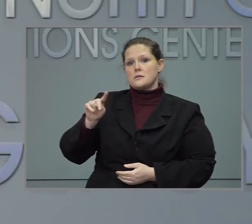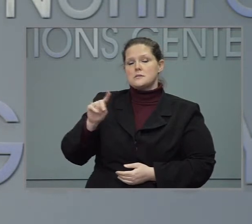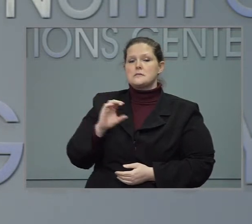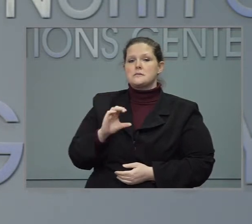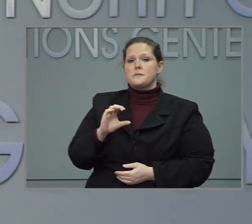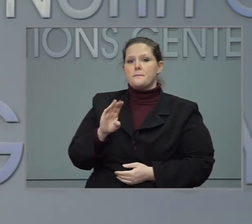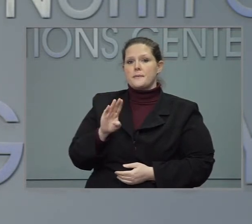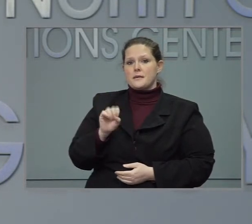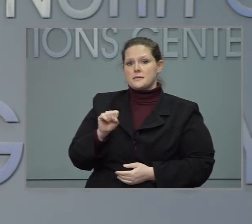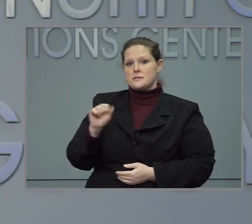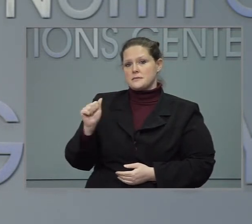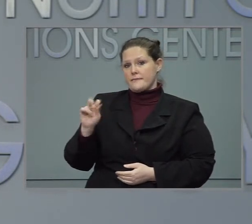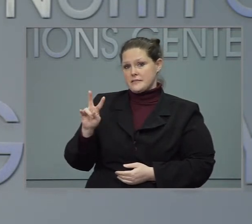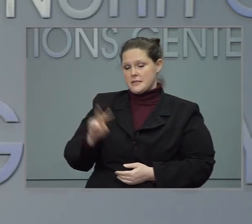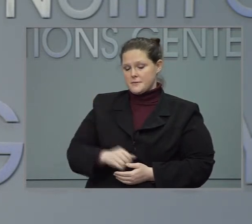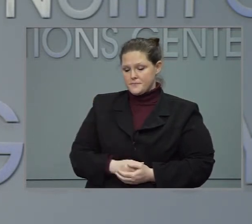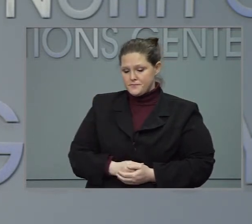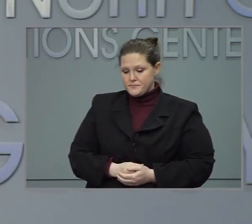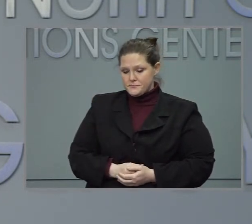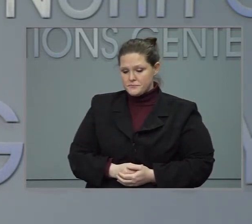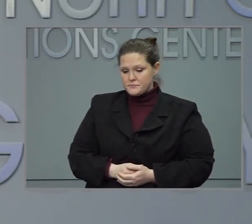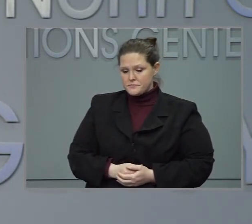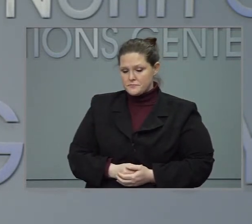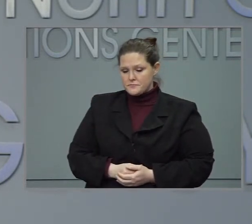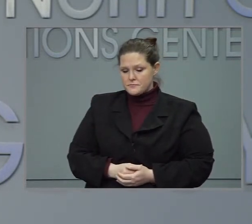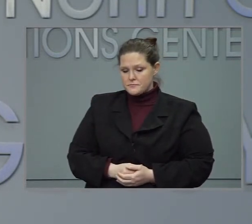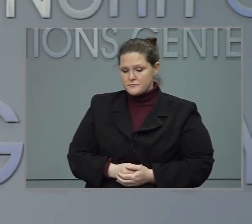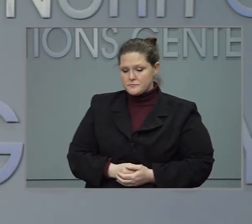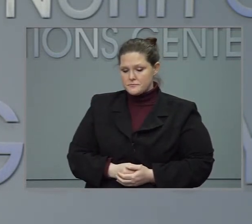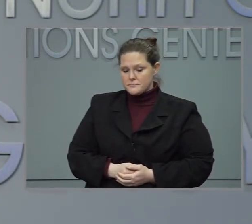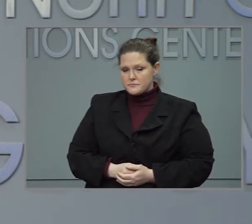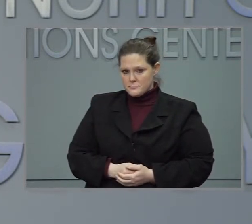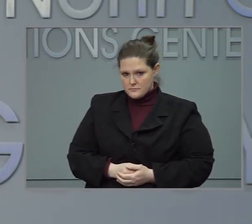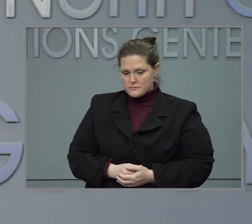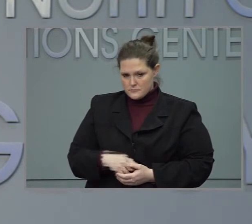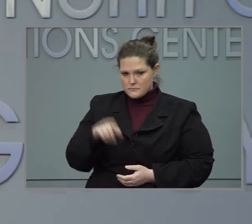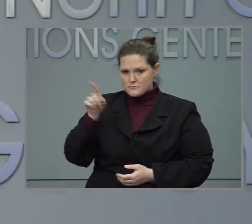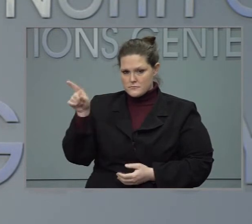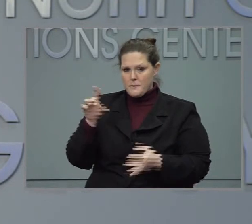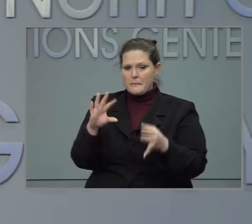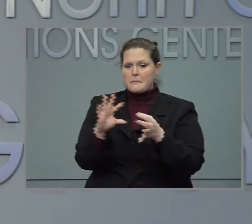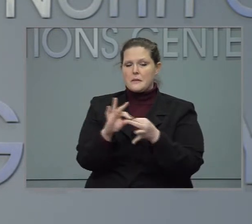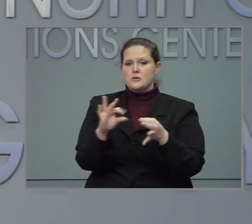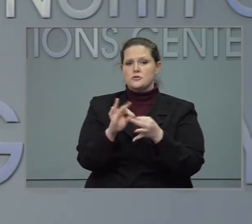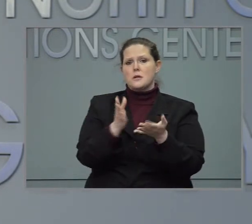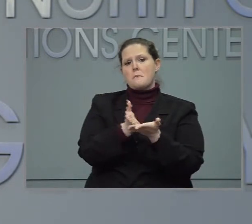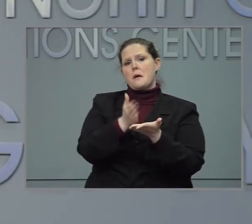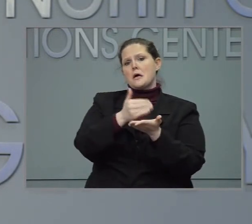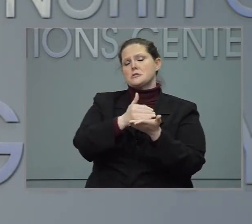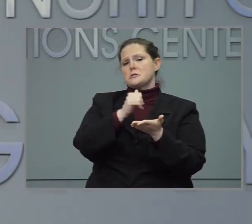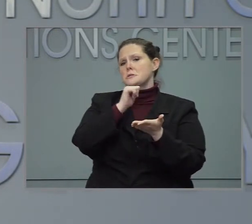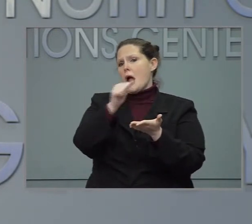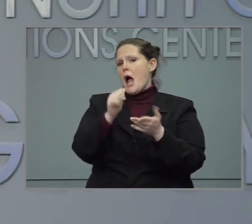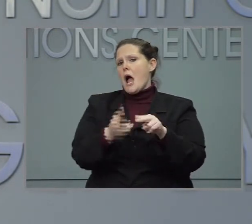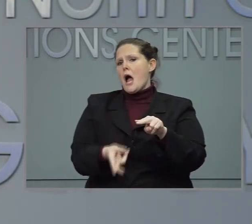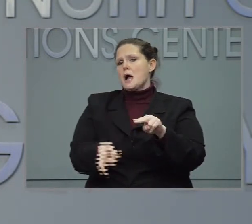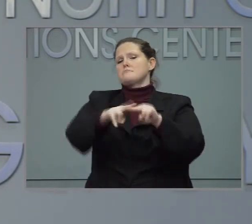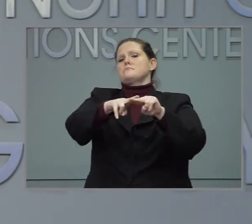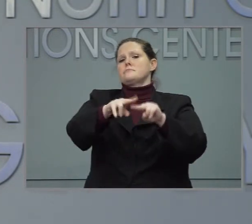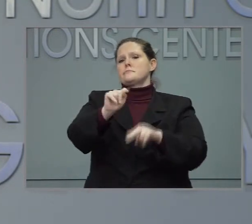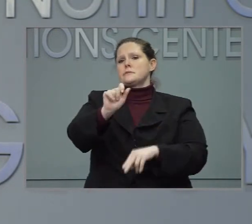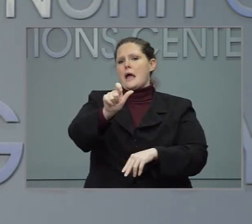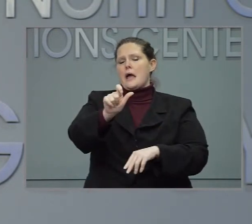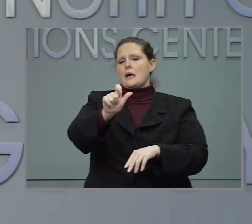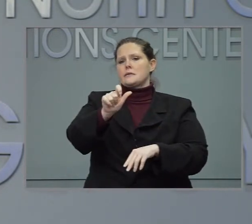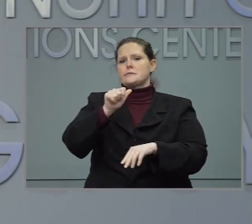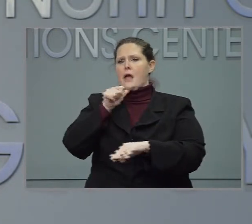Hi, this is Michael Hyland from CBS 17. You all pointed out that the budget does not raise taxes. Are you open to cutting